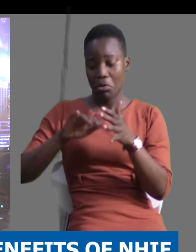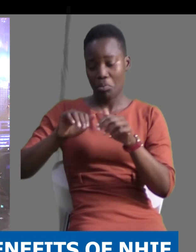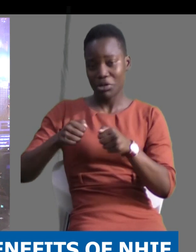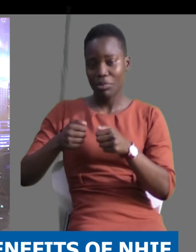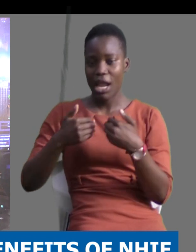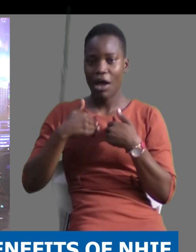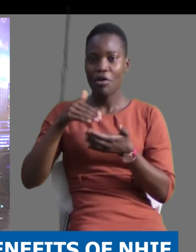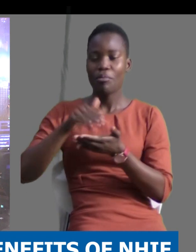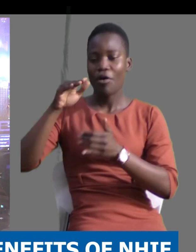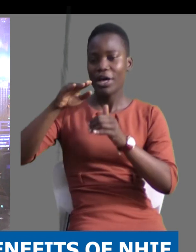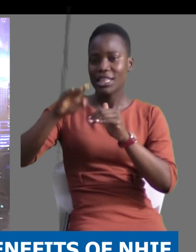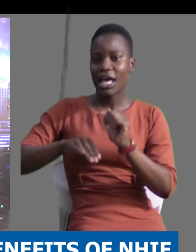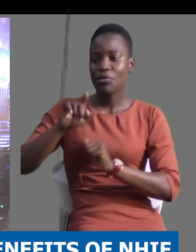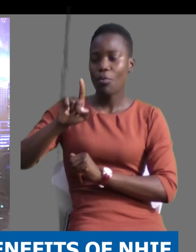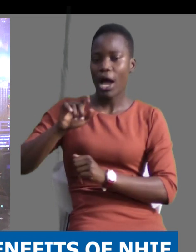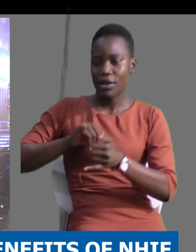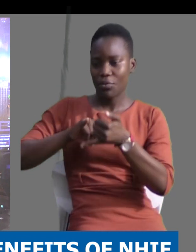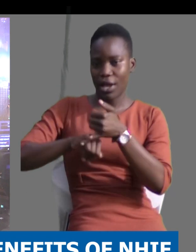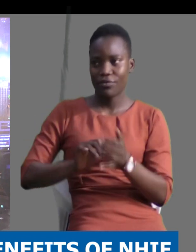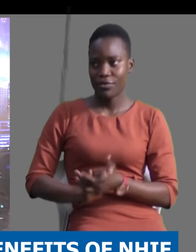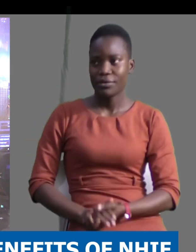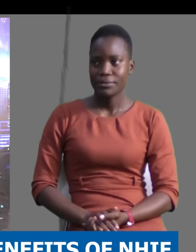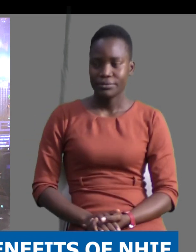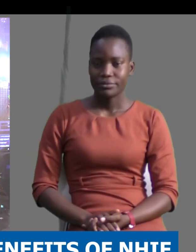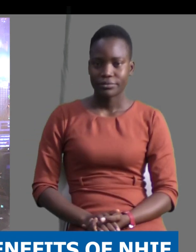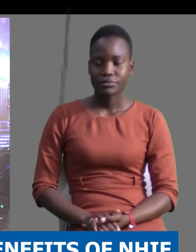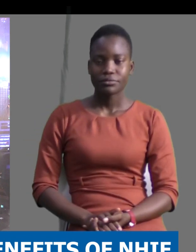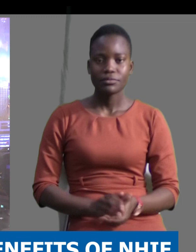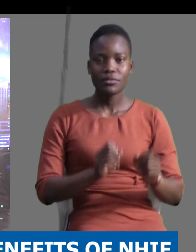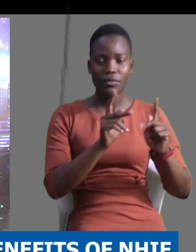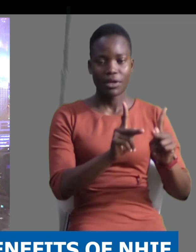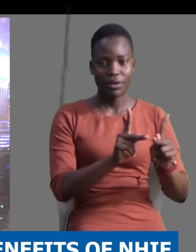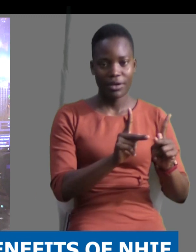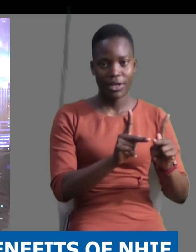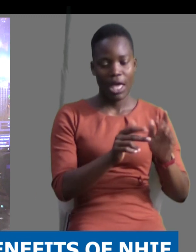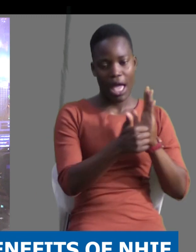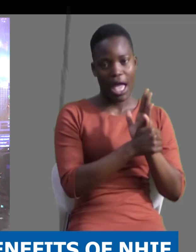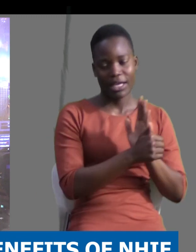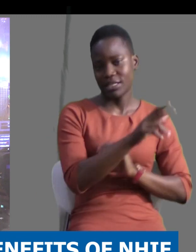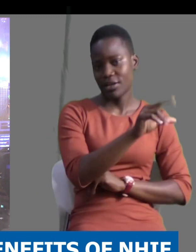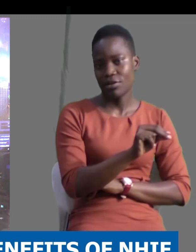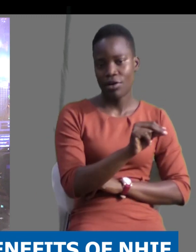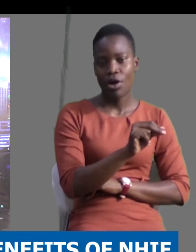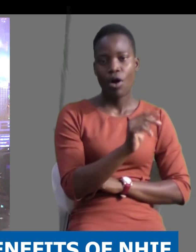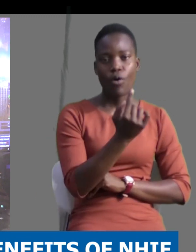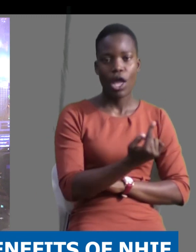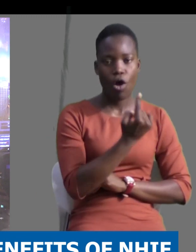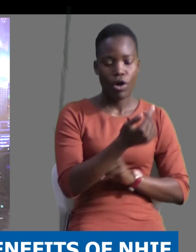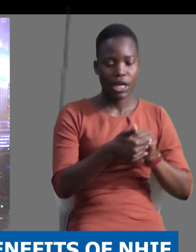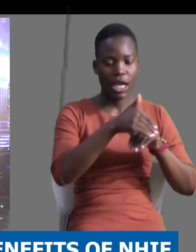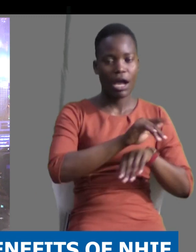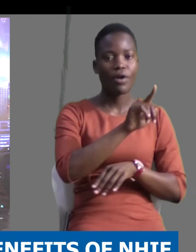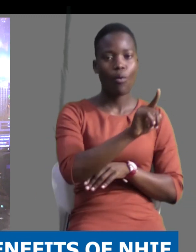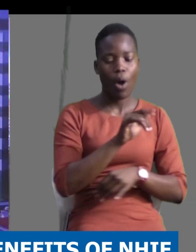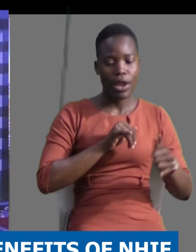You never know. I might have more than one spouse. Could I add more than one spouse? Okay, according to the Act, no. Yes.